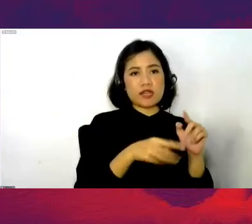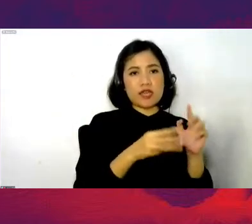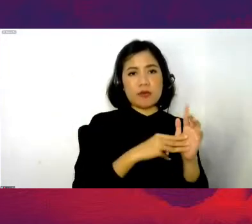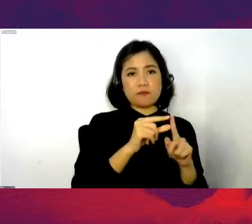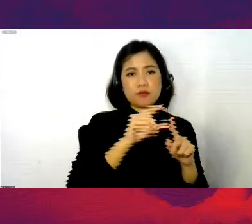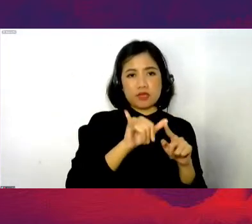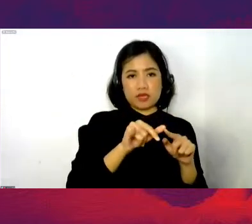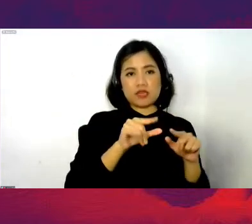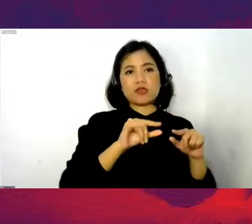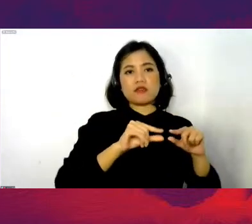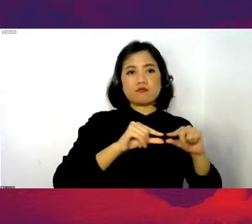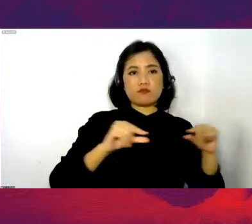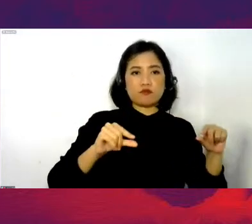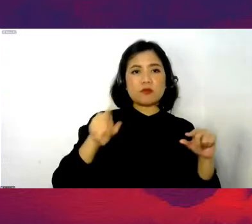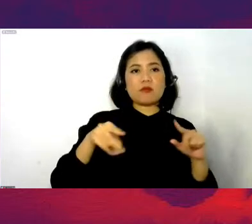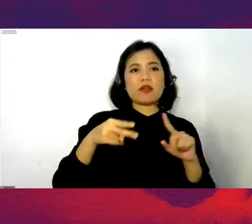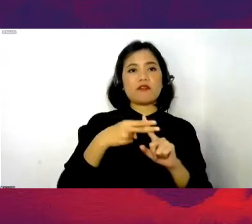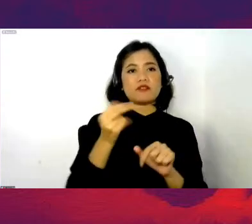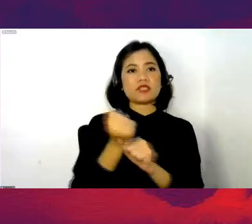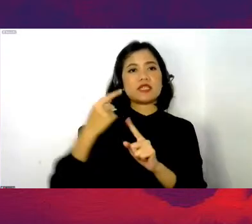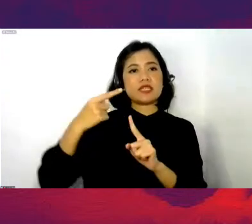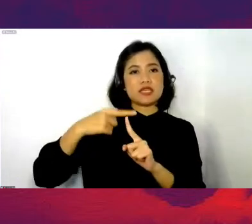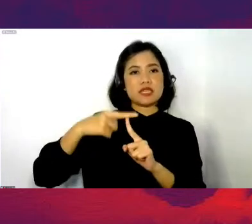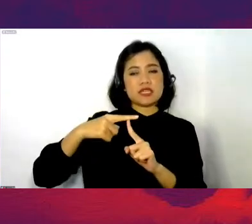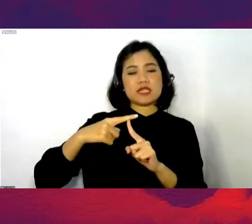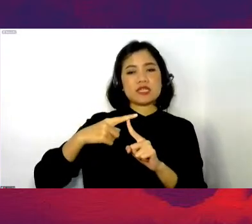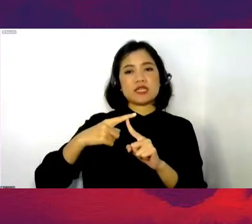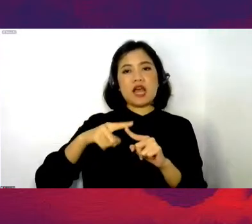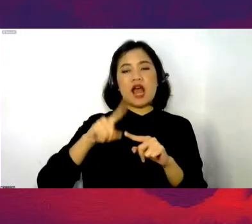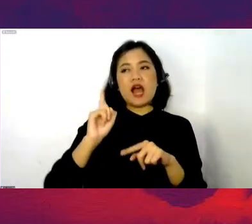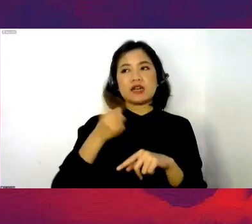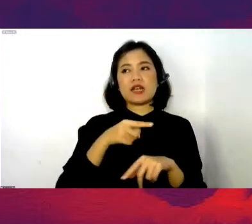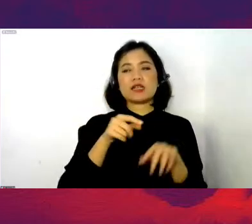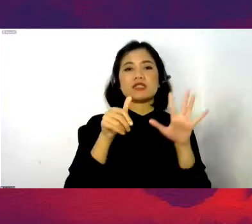and also test your hypothesis, whether your intervention is